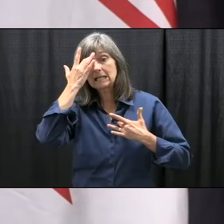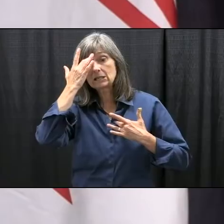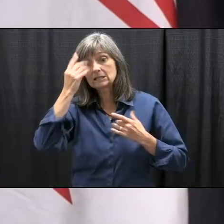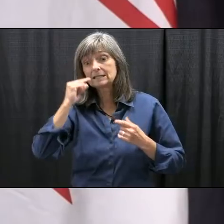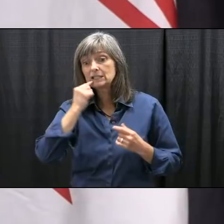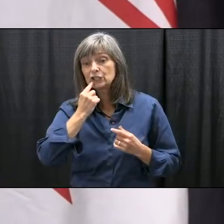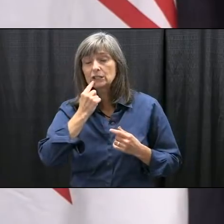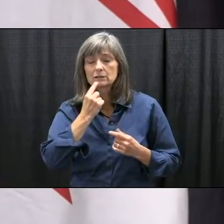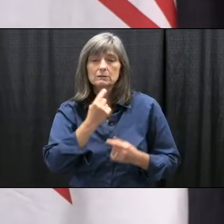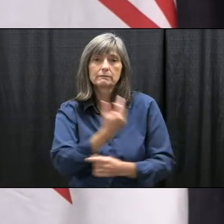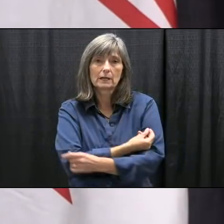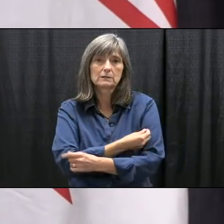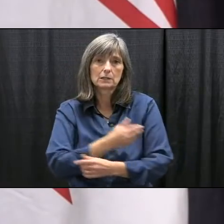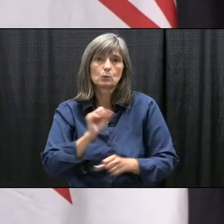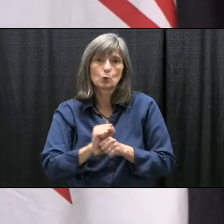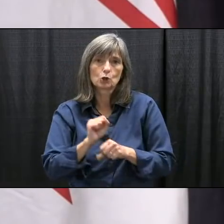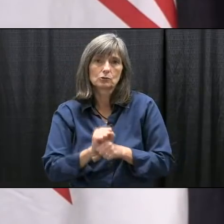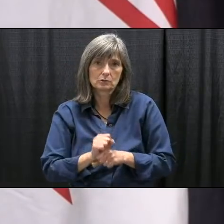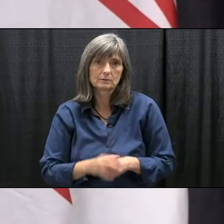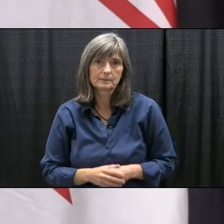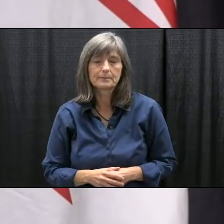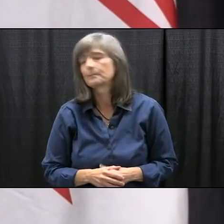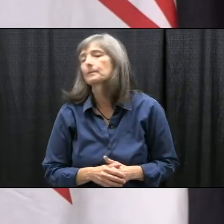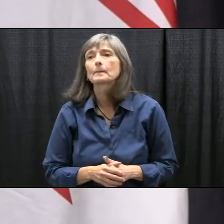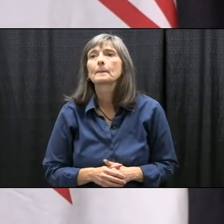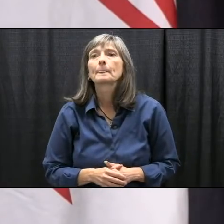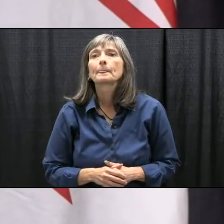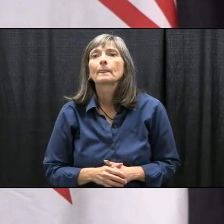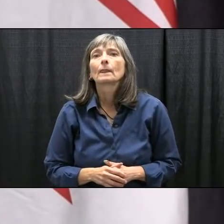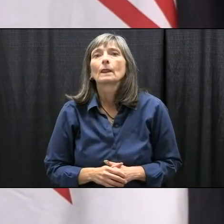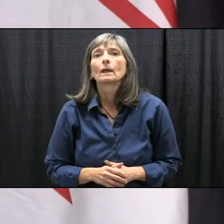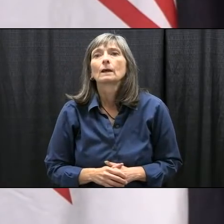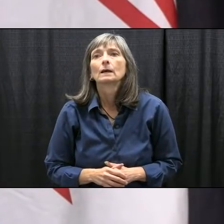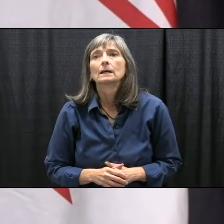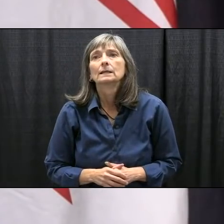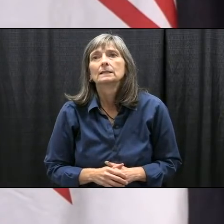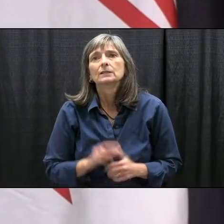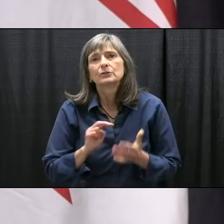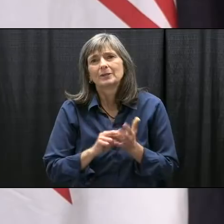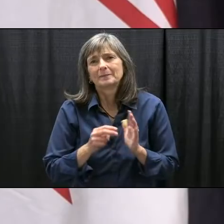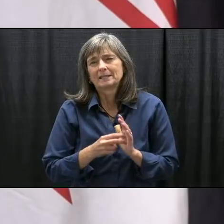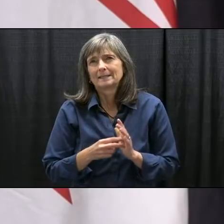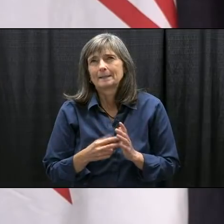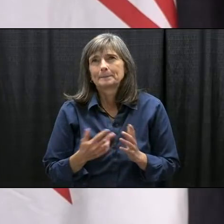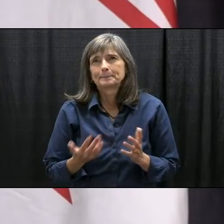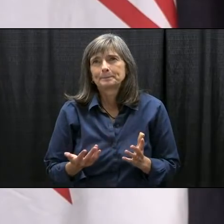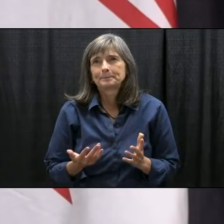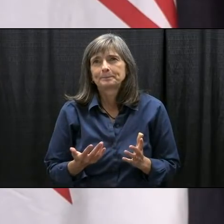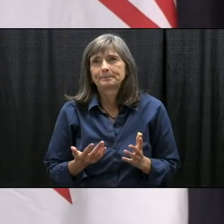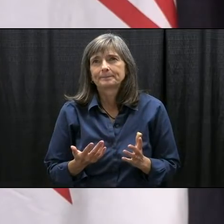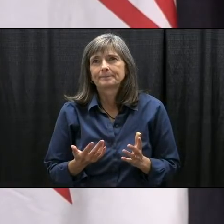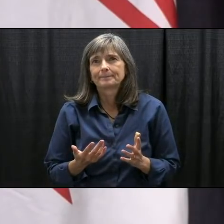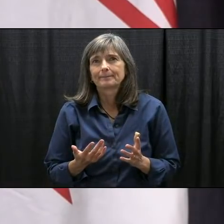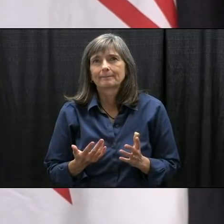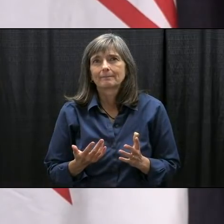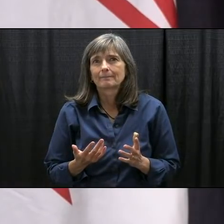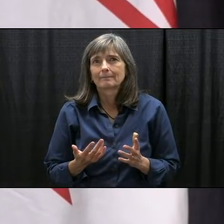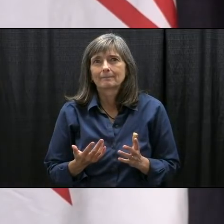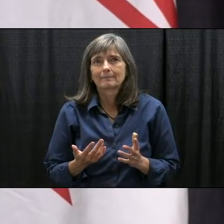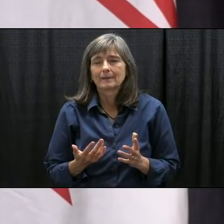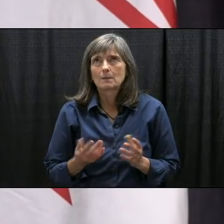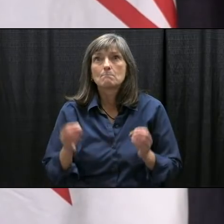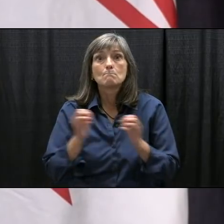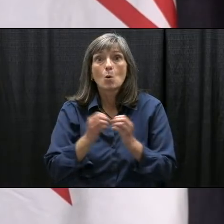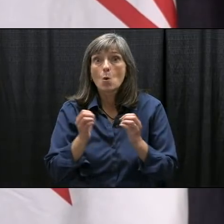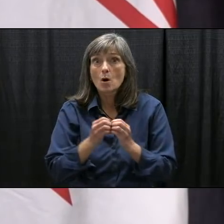right? And so what it's telling us essentially is as many people can get vaccinated, we